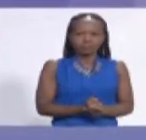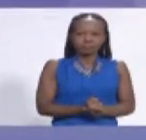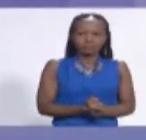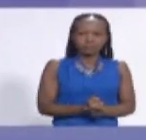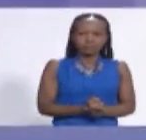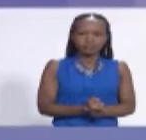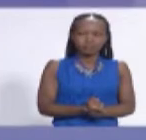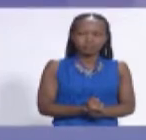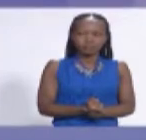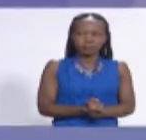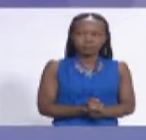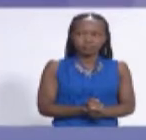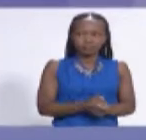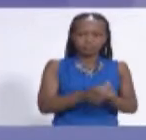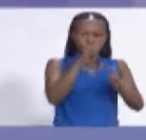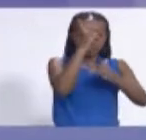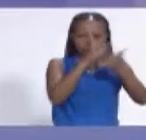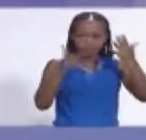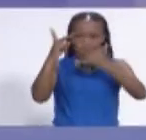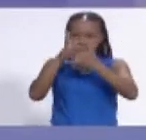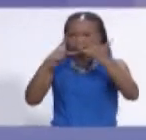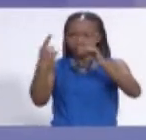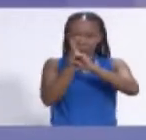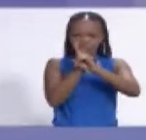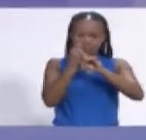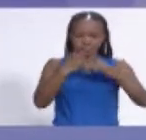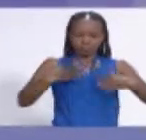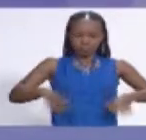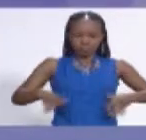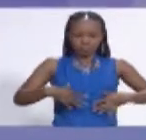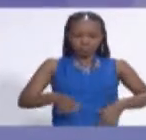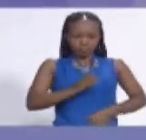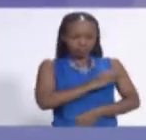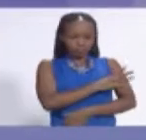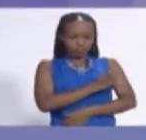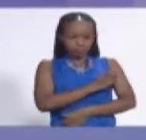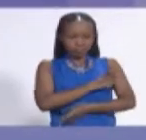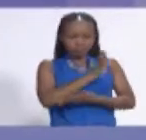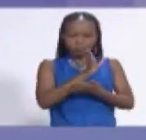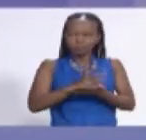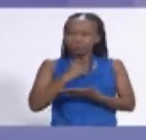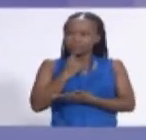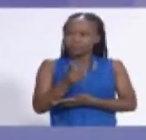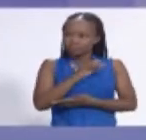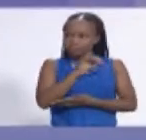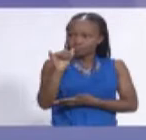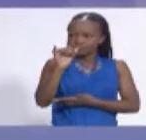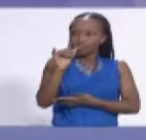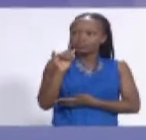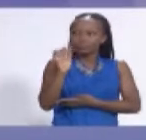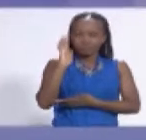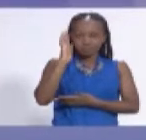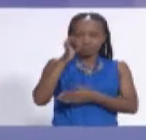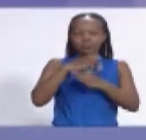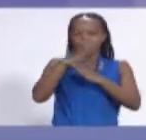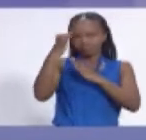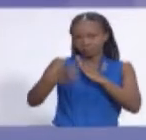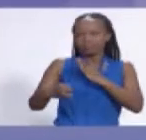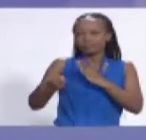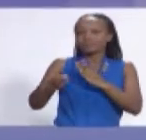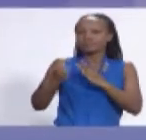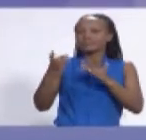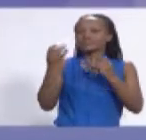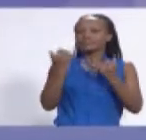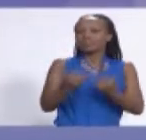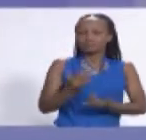All right, and of course, mixed reactions over there. Some people are scared. Others are like, you know what? We'll survive this. We will overcome this. Well, we are about to take a